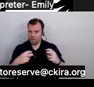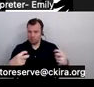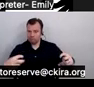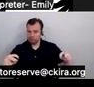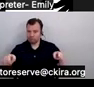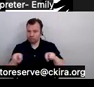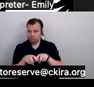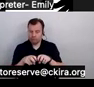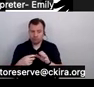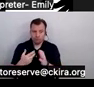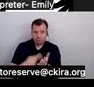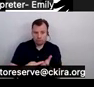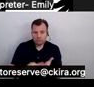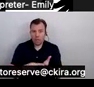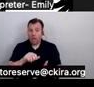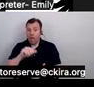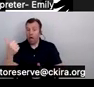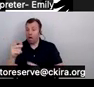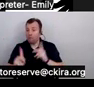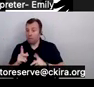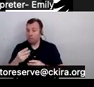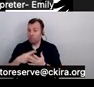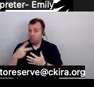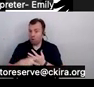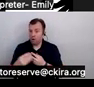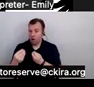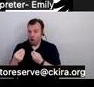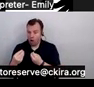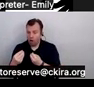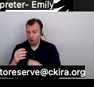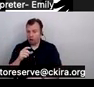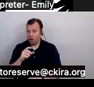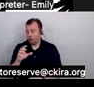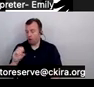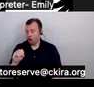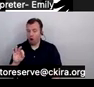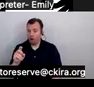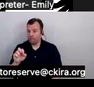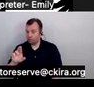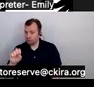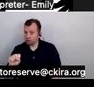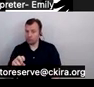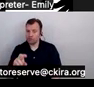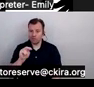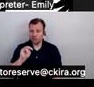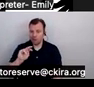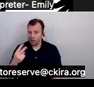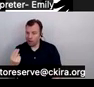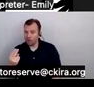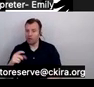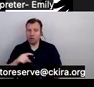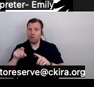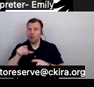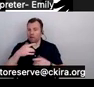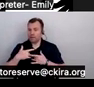might be other people in the room, maybe program officers or other people from NIH might be in the room as well, but they're sort of sitting on the